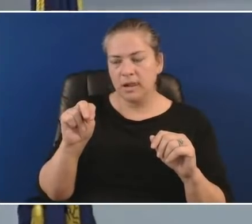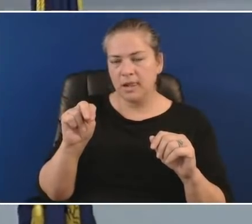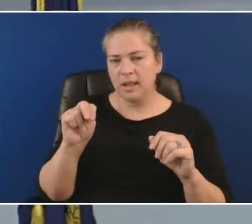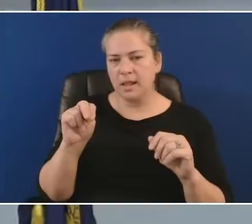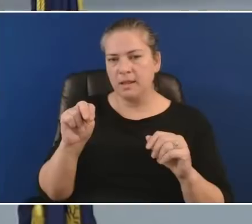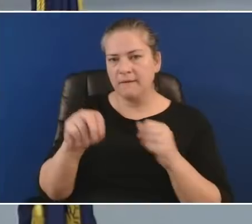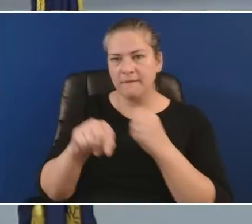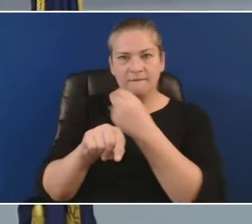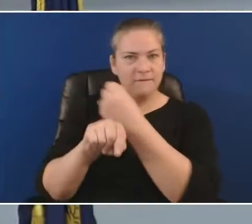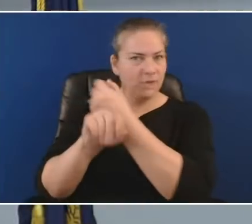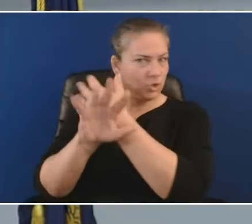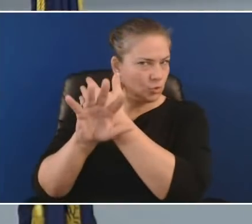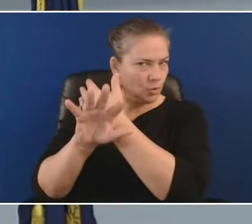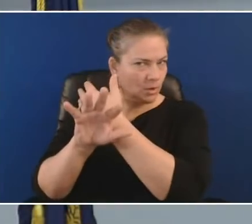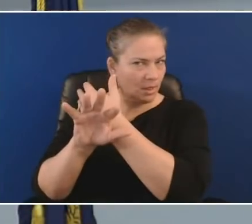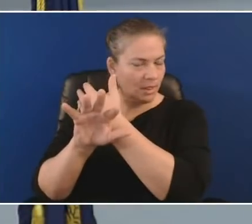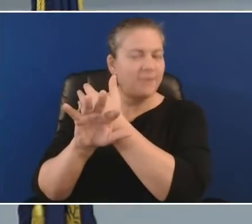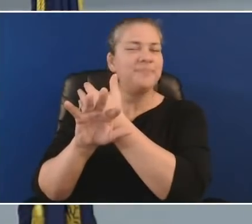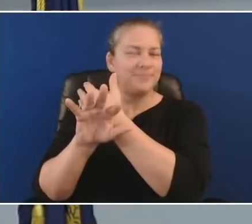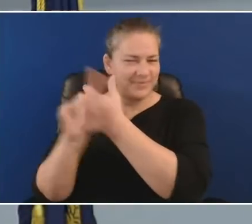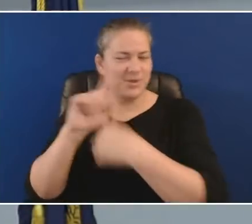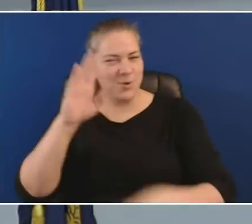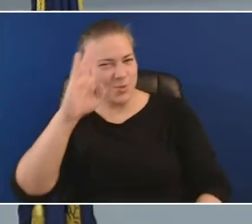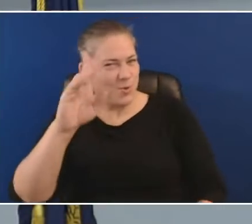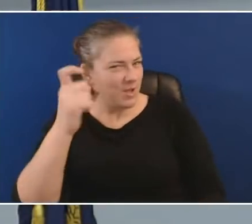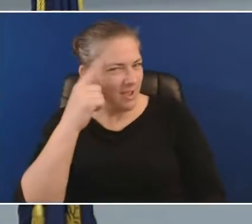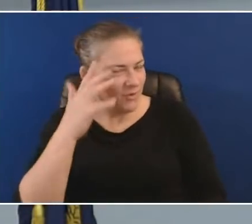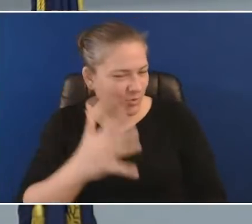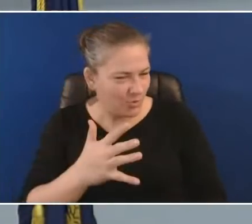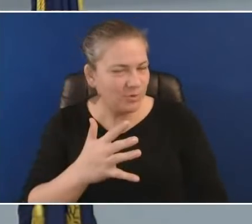and we should. Hey, be getting Governor. sound. Yeah, I'm with you.